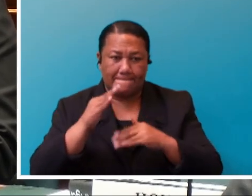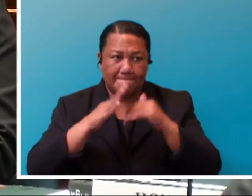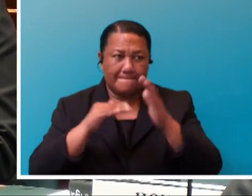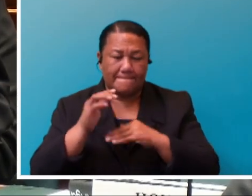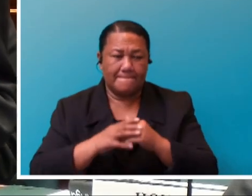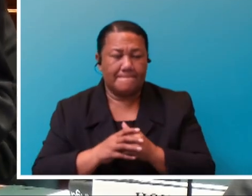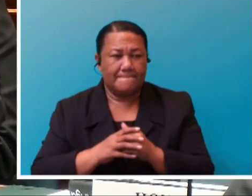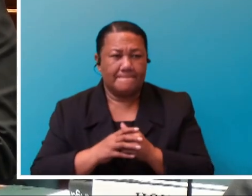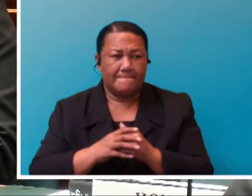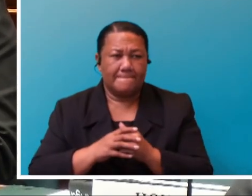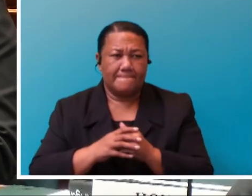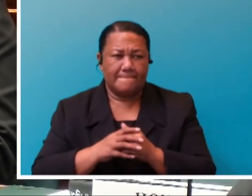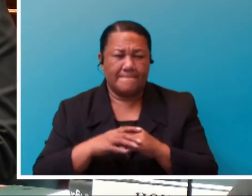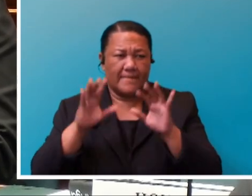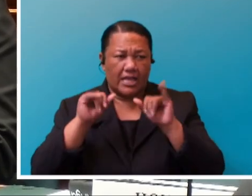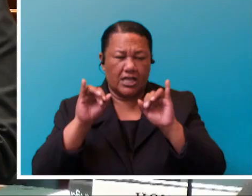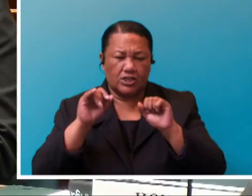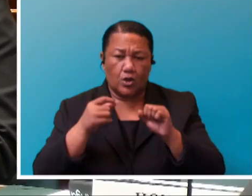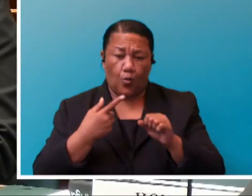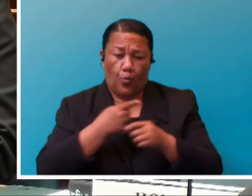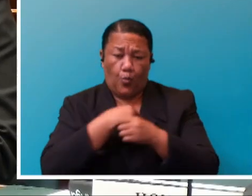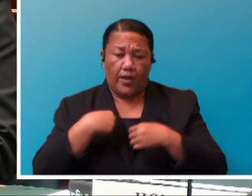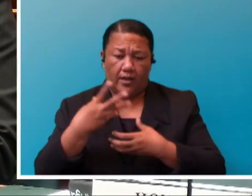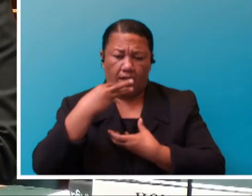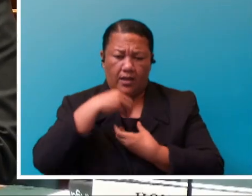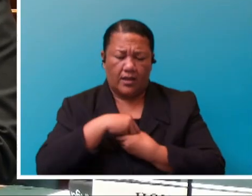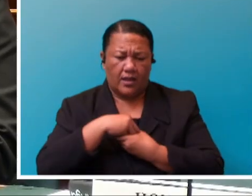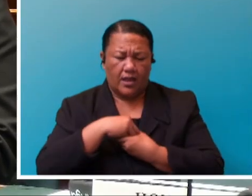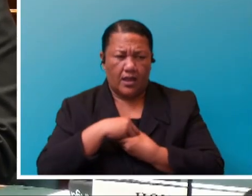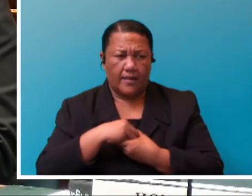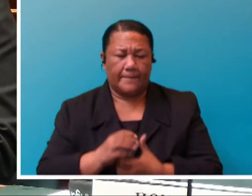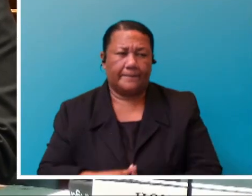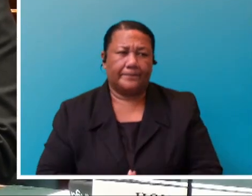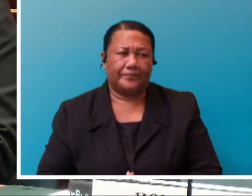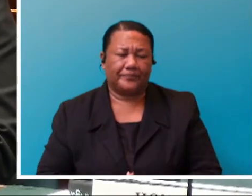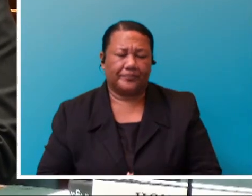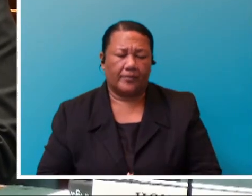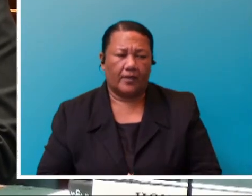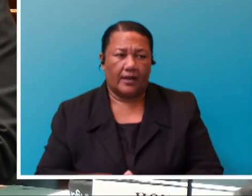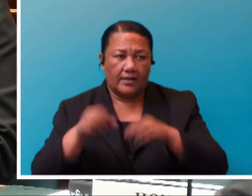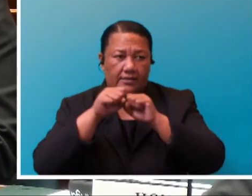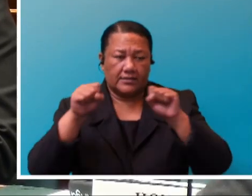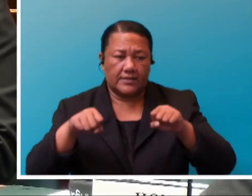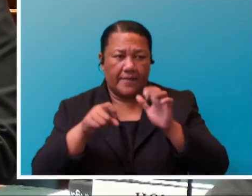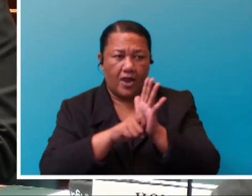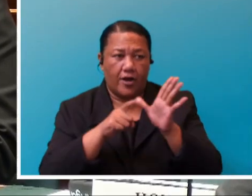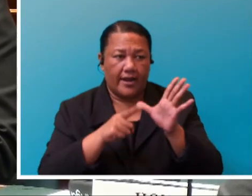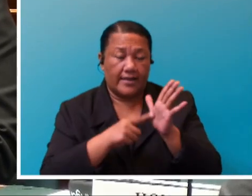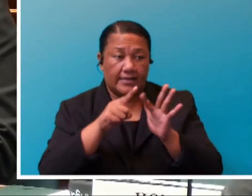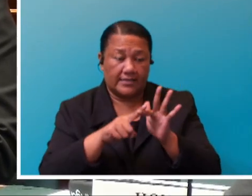Mr. Speaker, we inherited a broken system. The rails network had been left to deteriorate under the